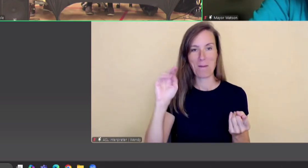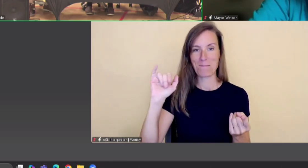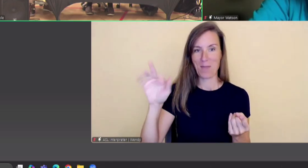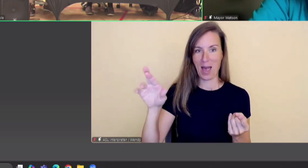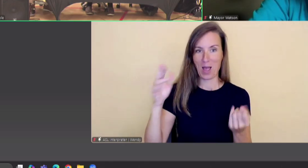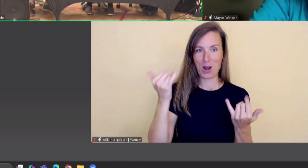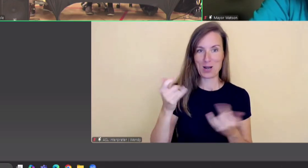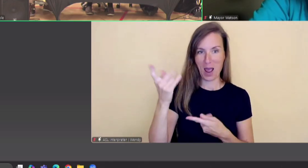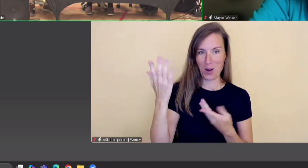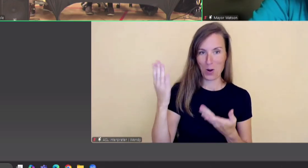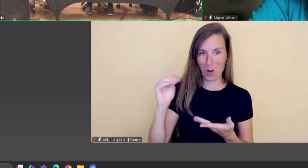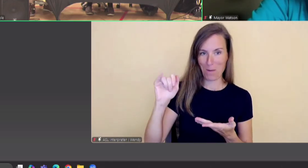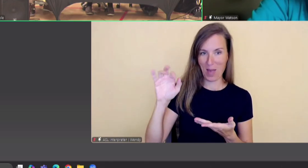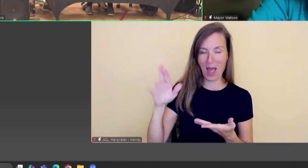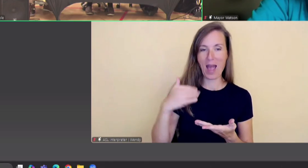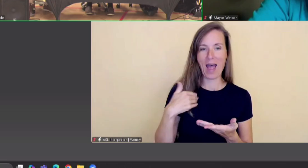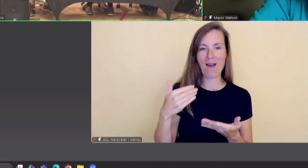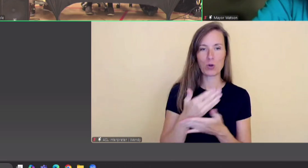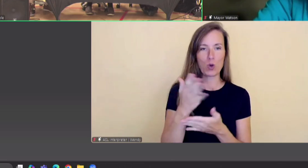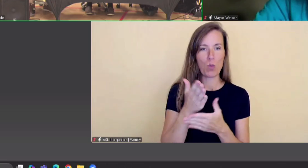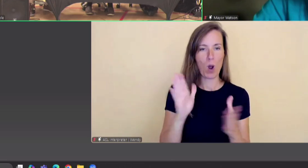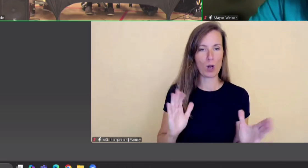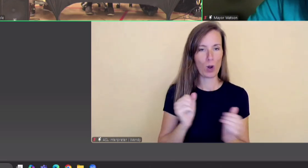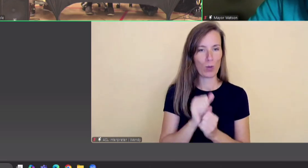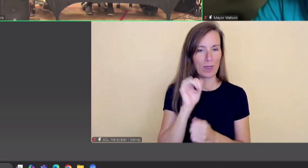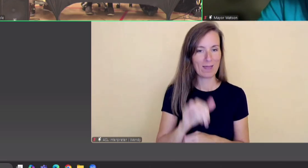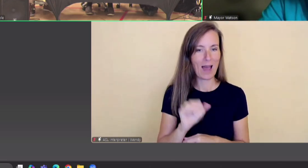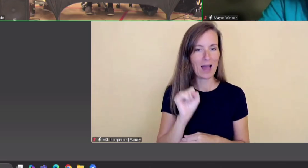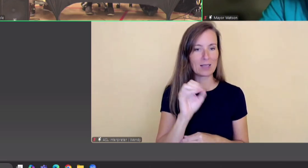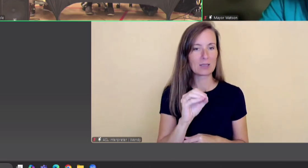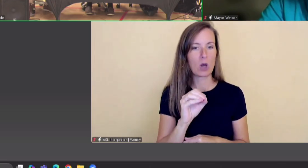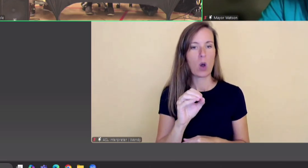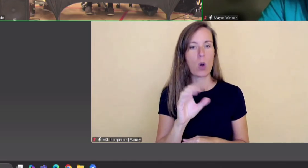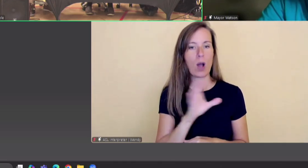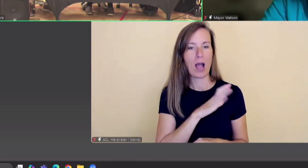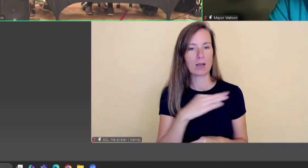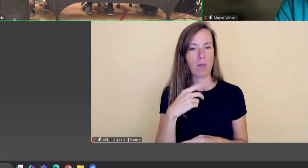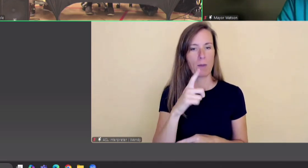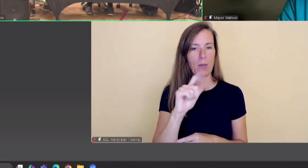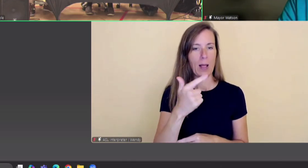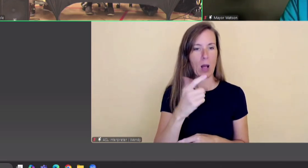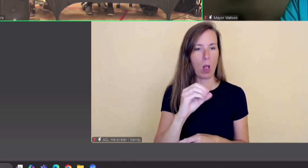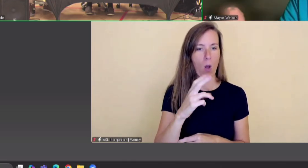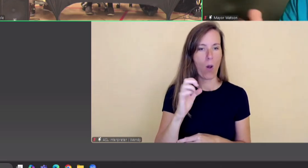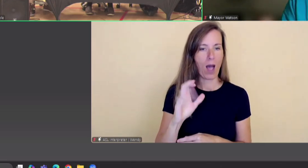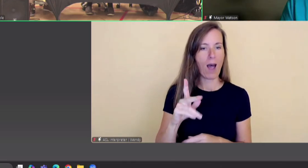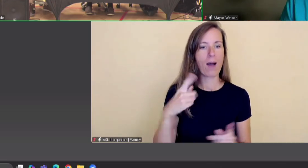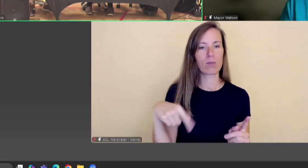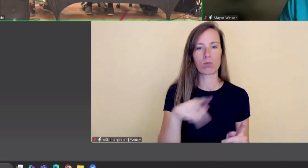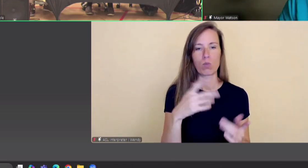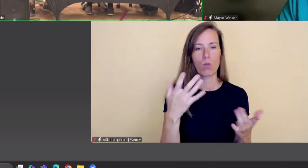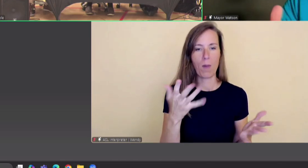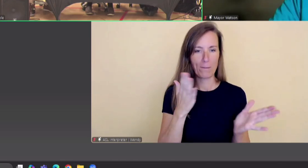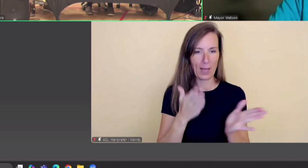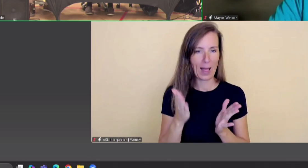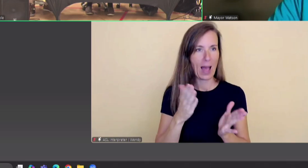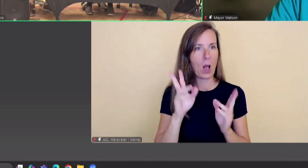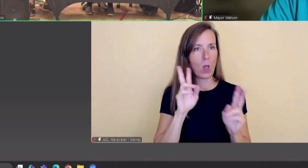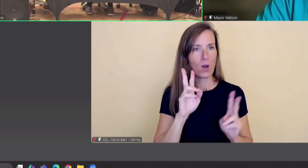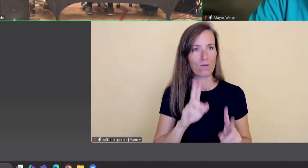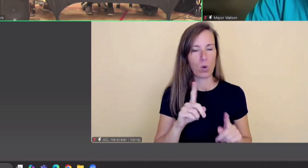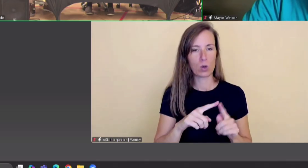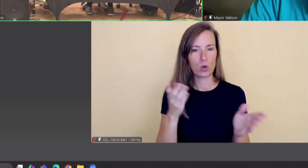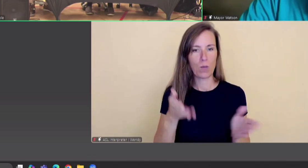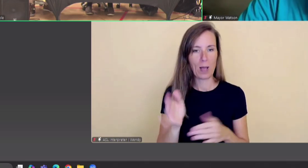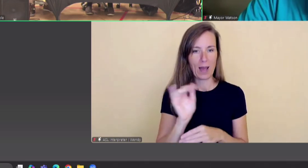Councilmember LeGloit, we already have planned that, looking to plan that out. We're looking at the date of Sunday, September 14th, 2025,